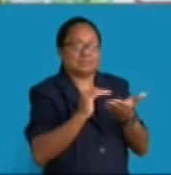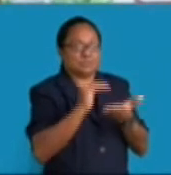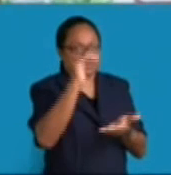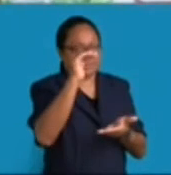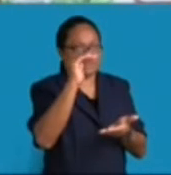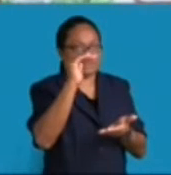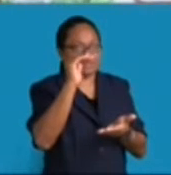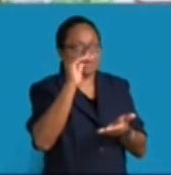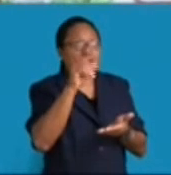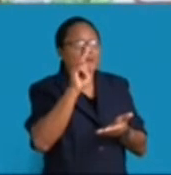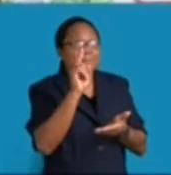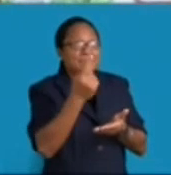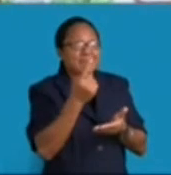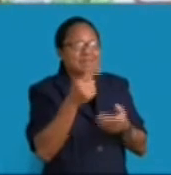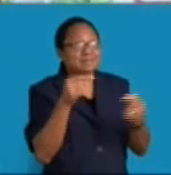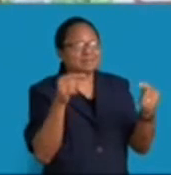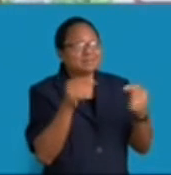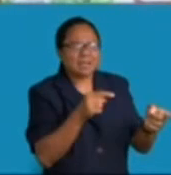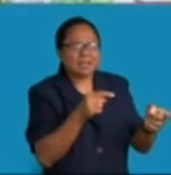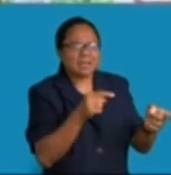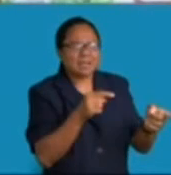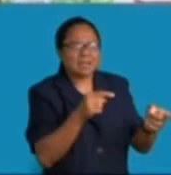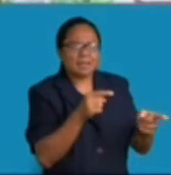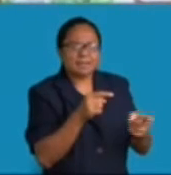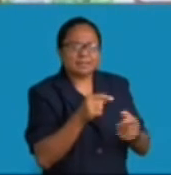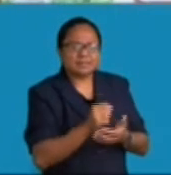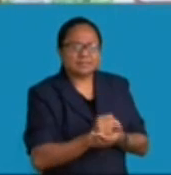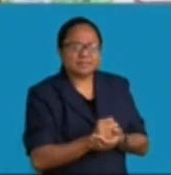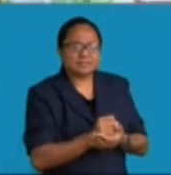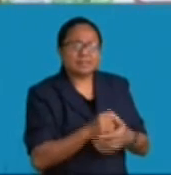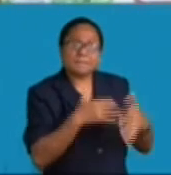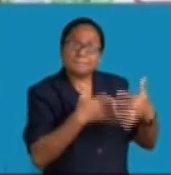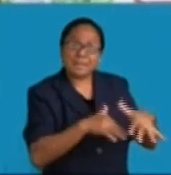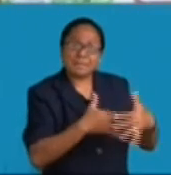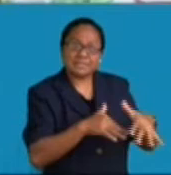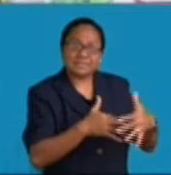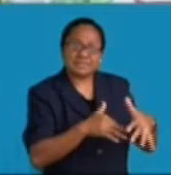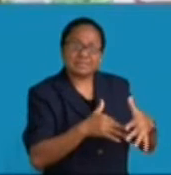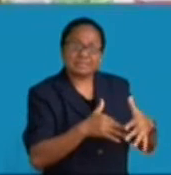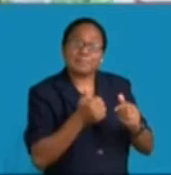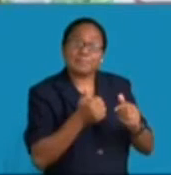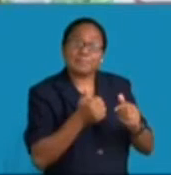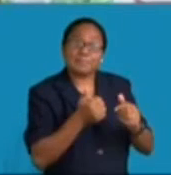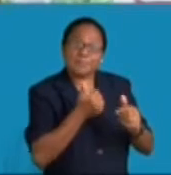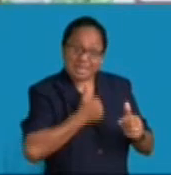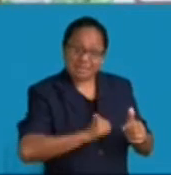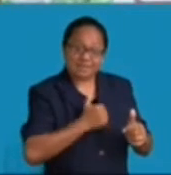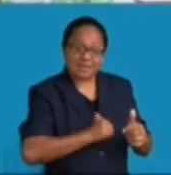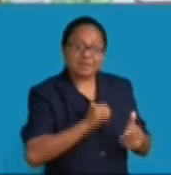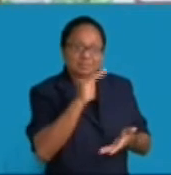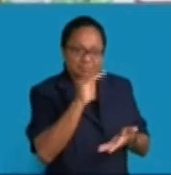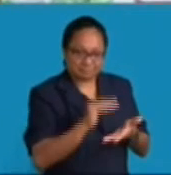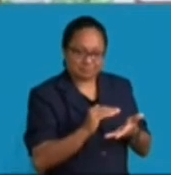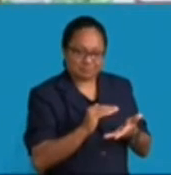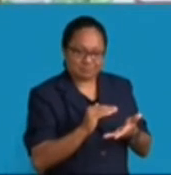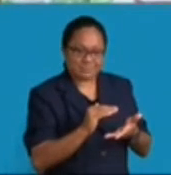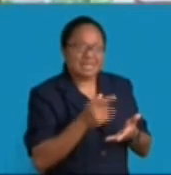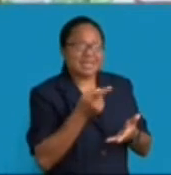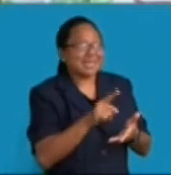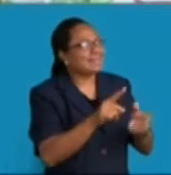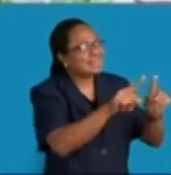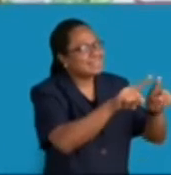While offences against public morality, a reduction of 61%. And offences against the